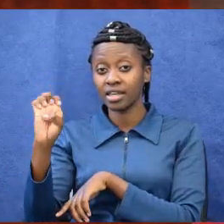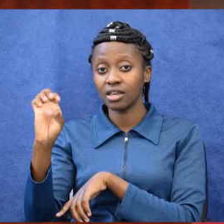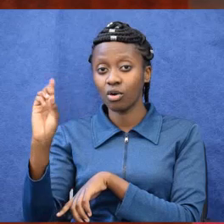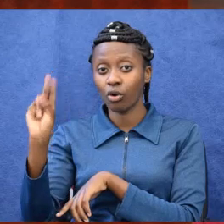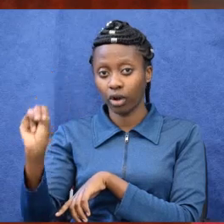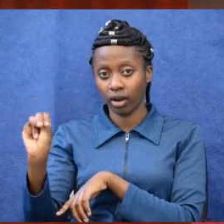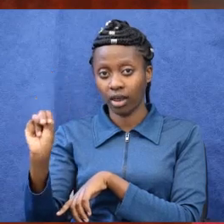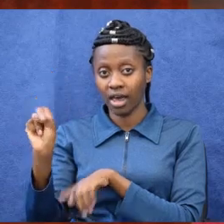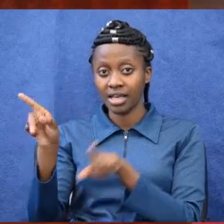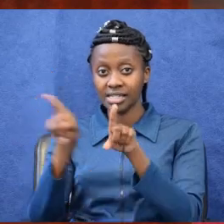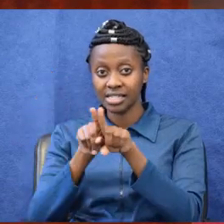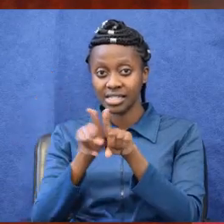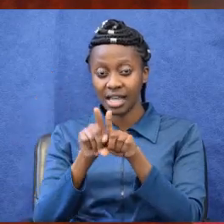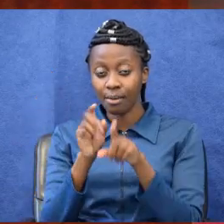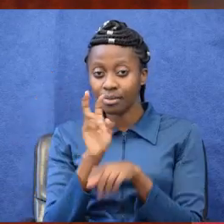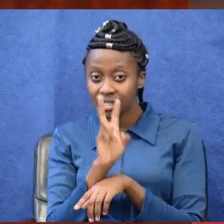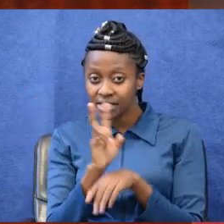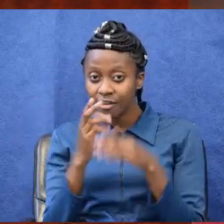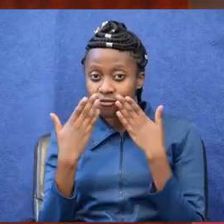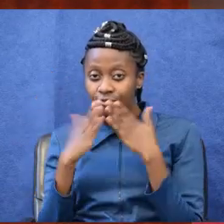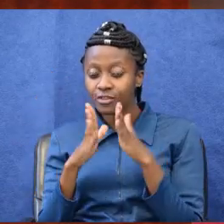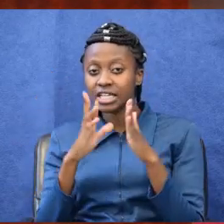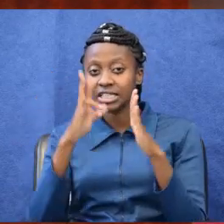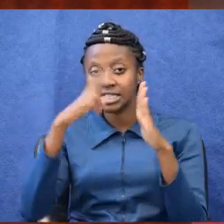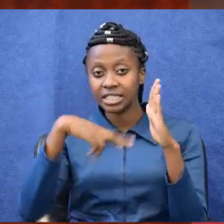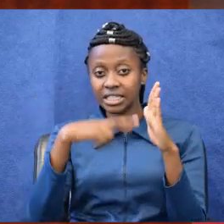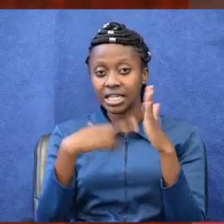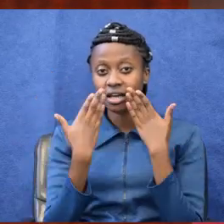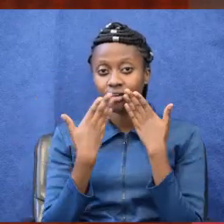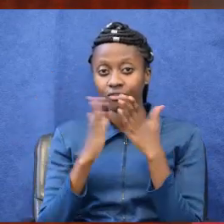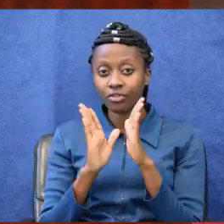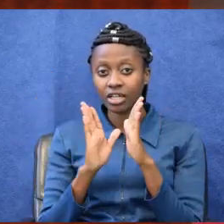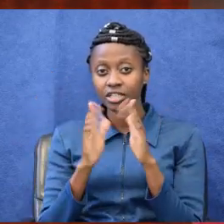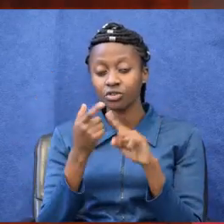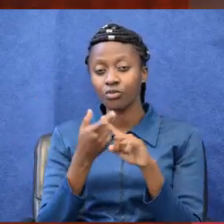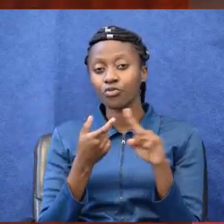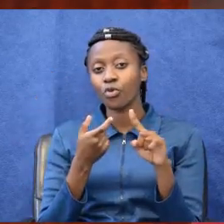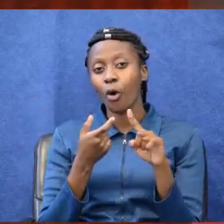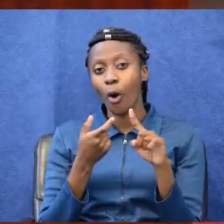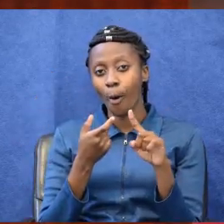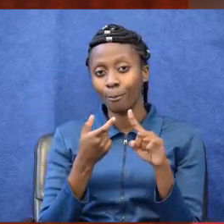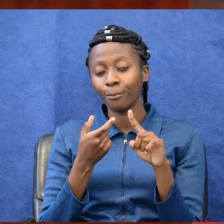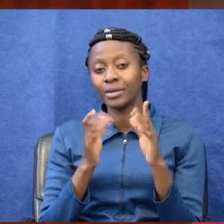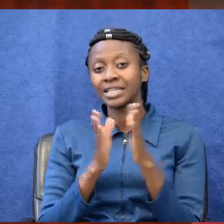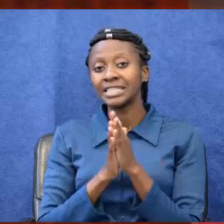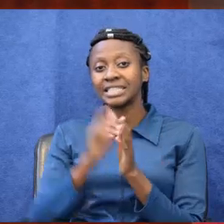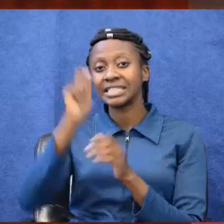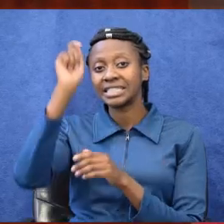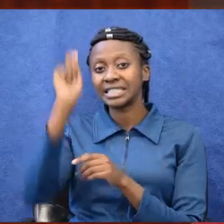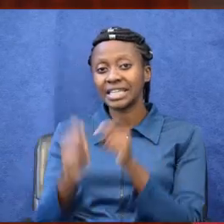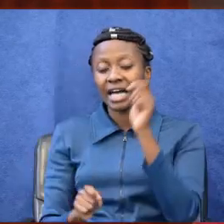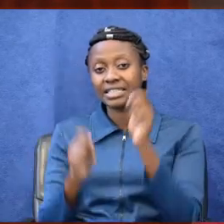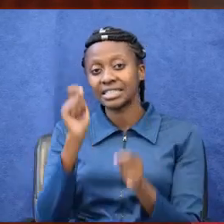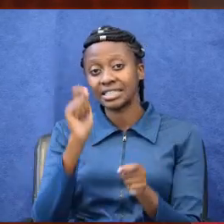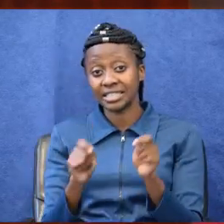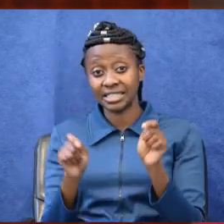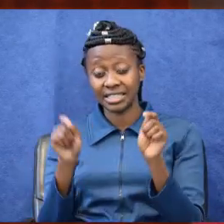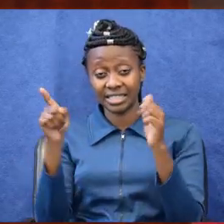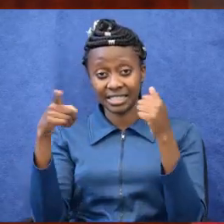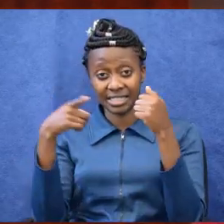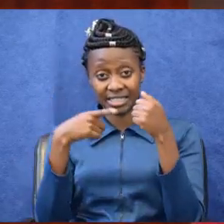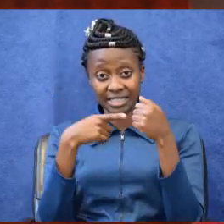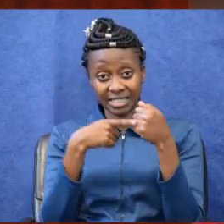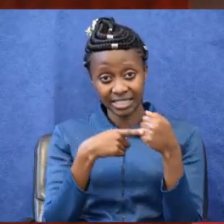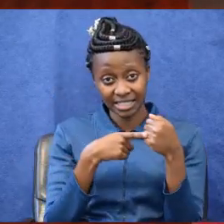You have seen where we are getting our readings from Judges 6,